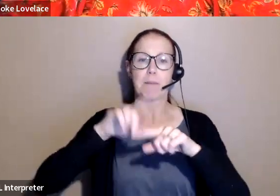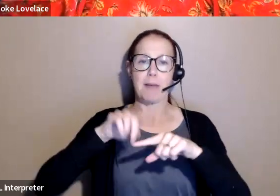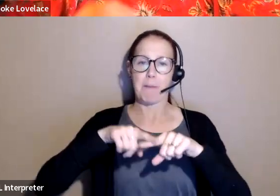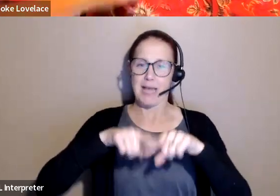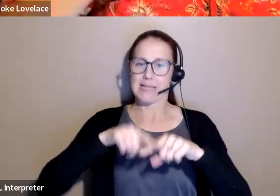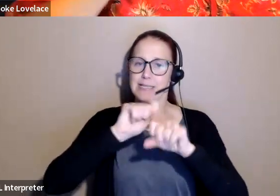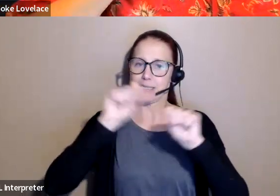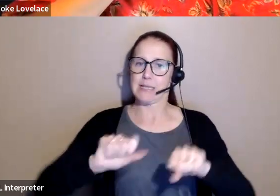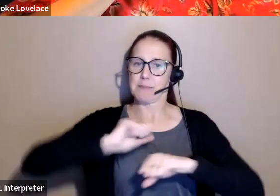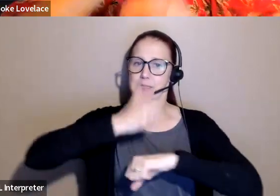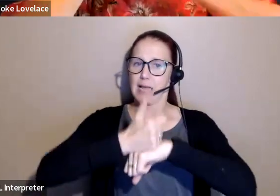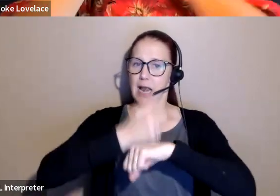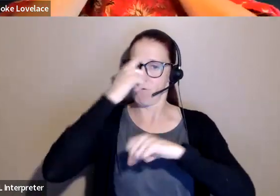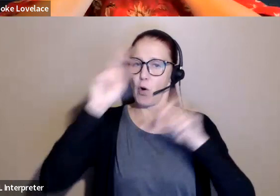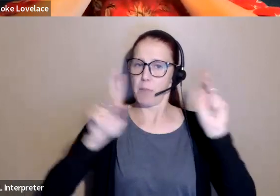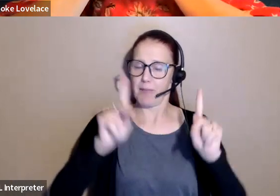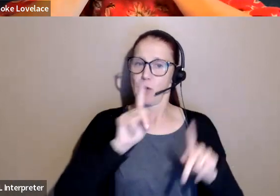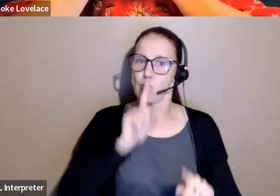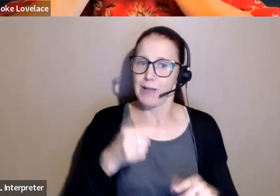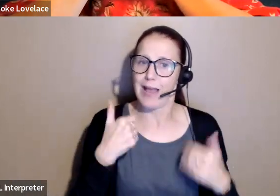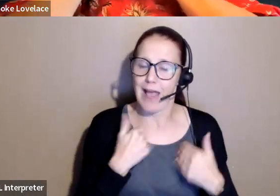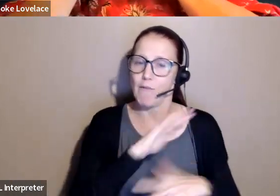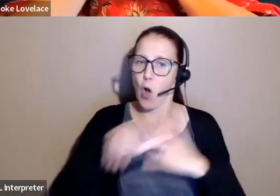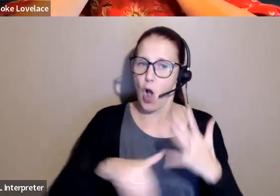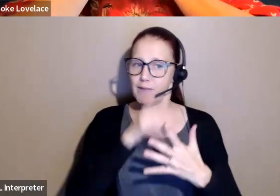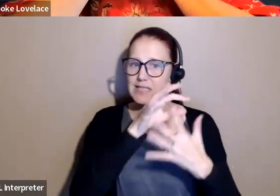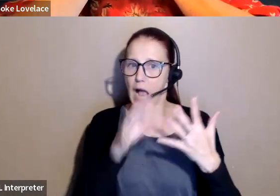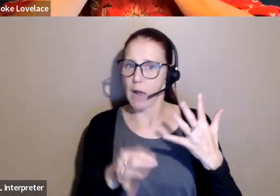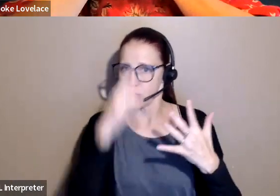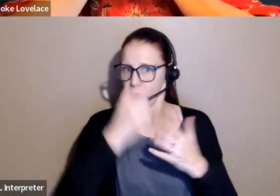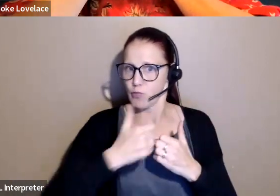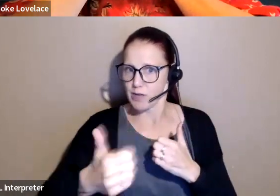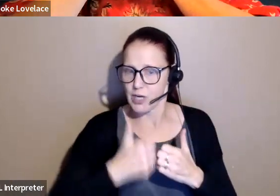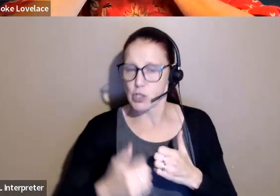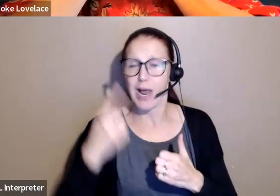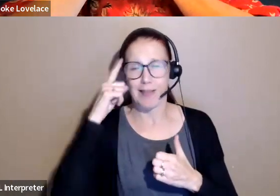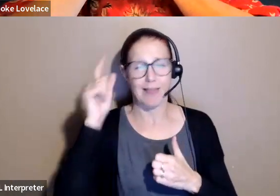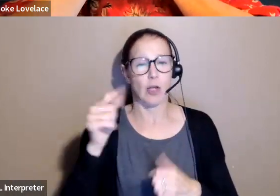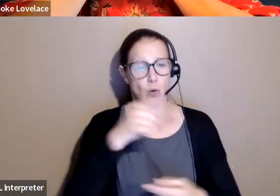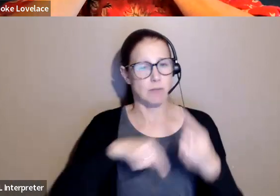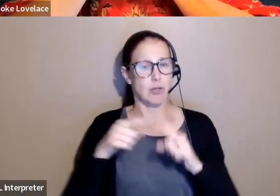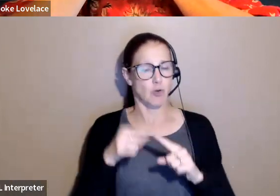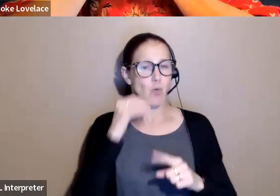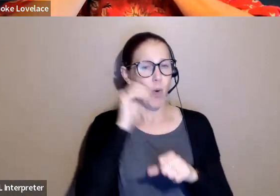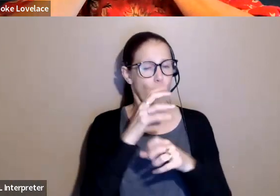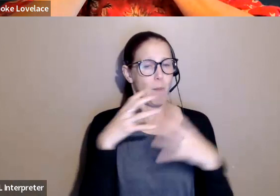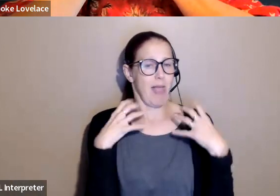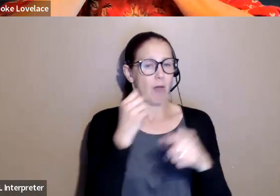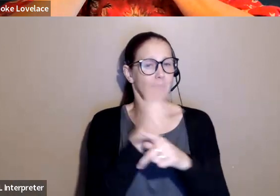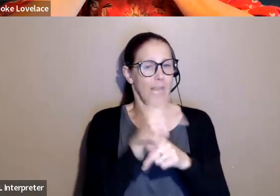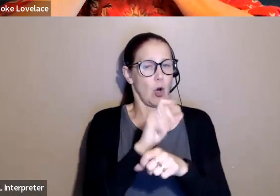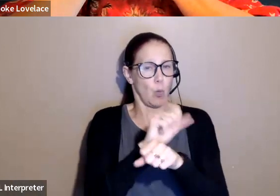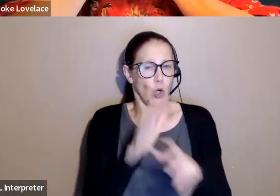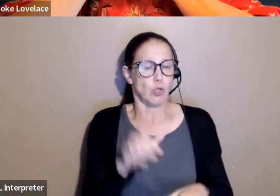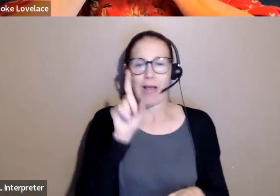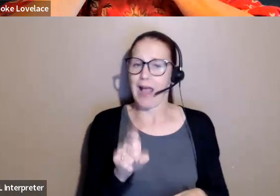in place for people to truly have all of these options. And I think that gets to that home healthcare workers. You definitely have to figure out